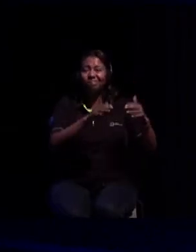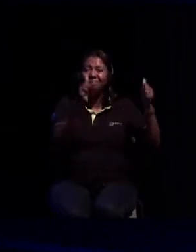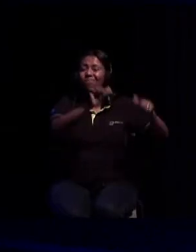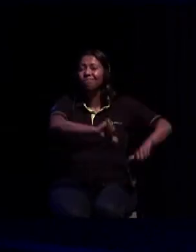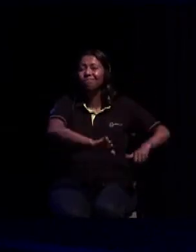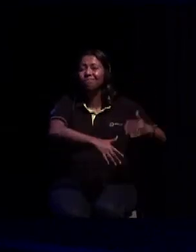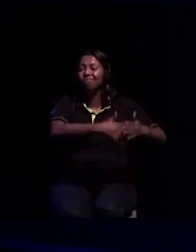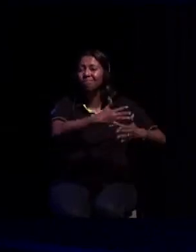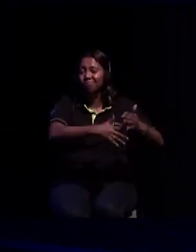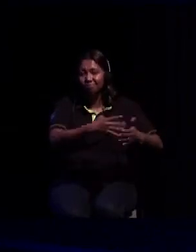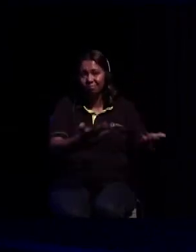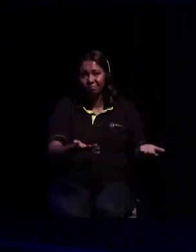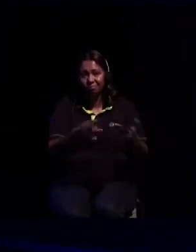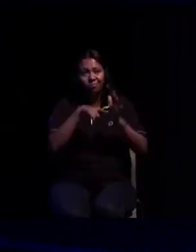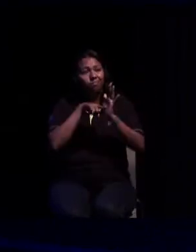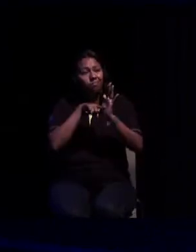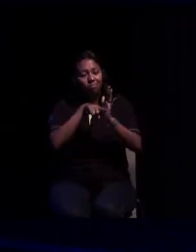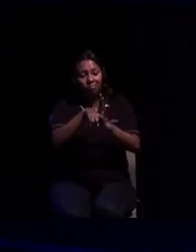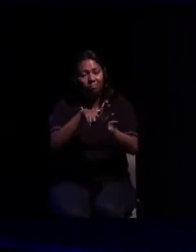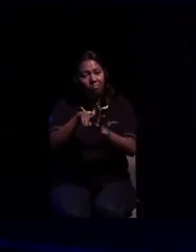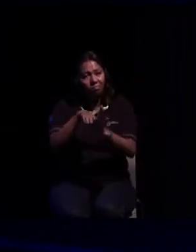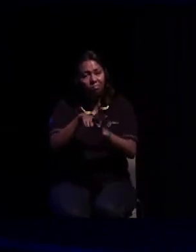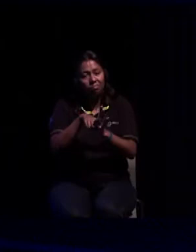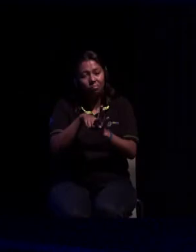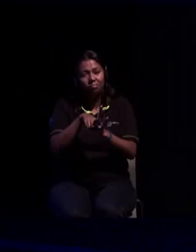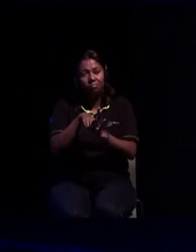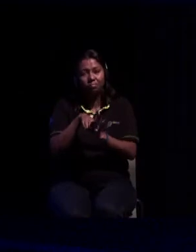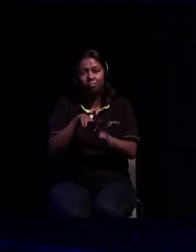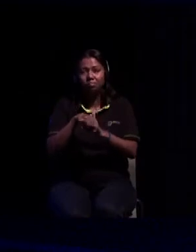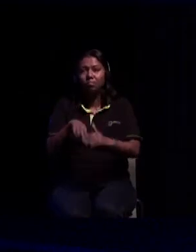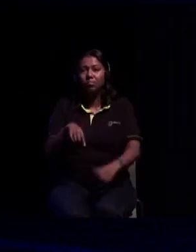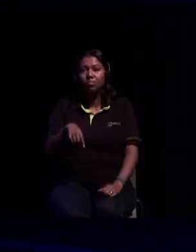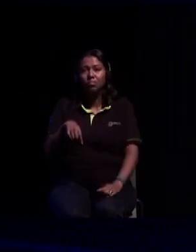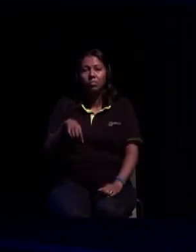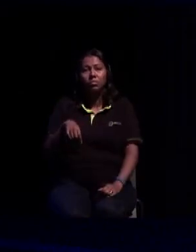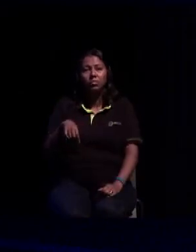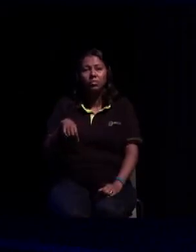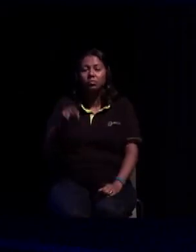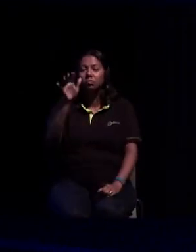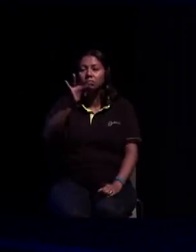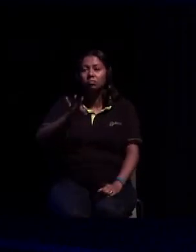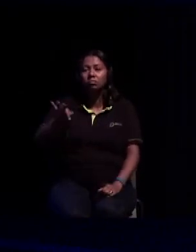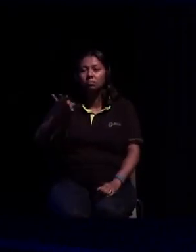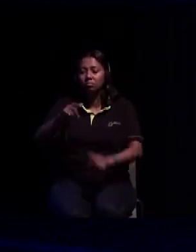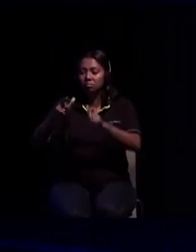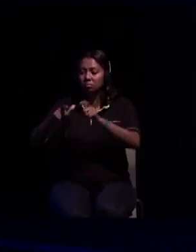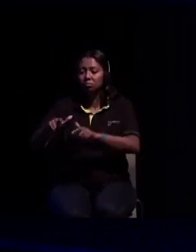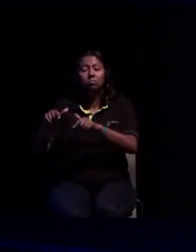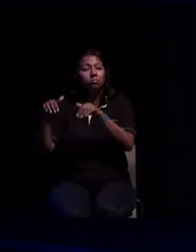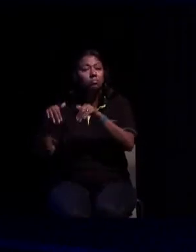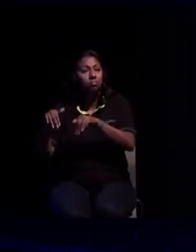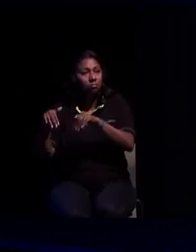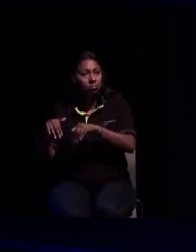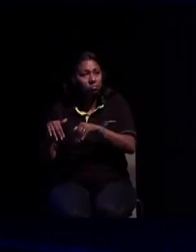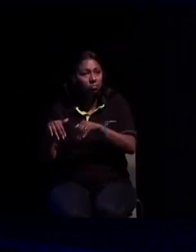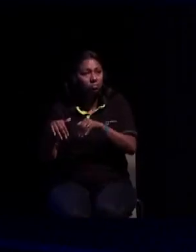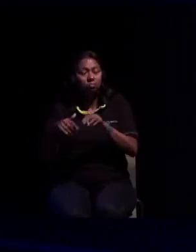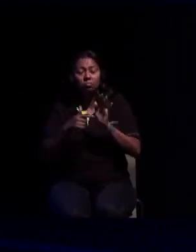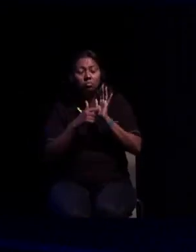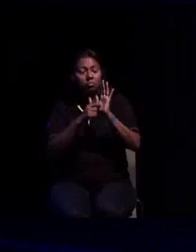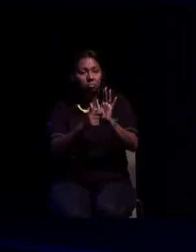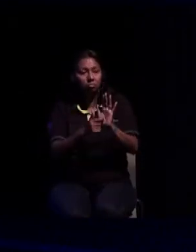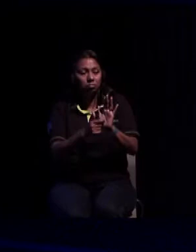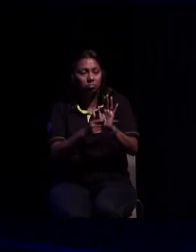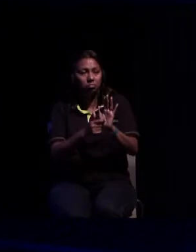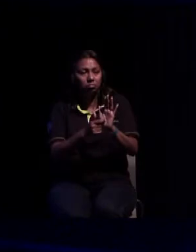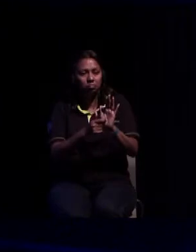of research that came out of the University of Sydney in Australia has done a thorough and calculated